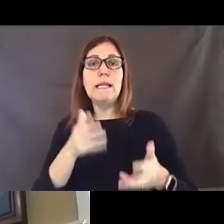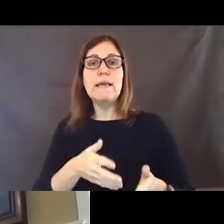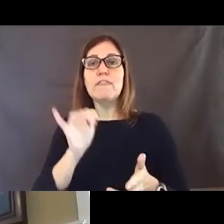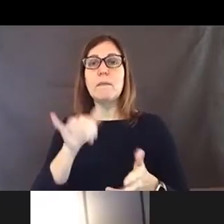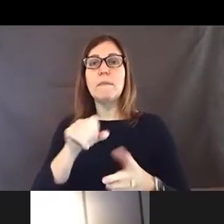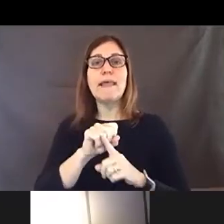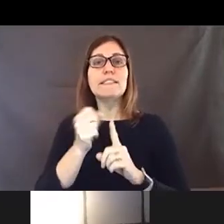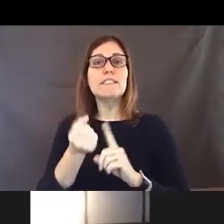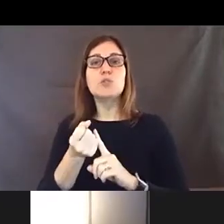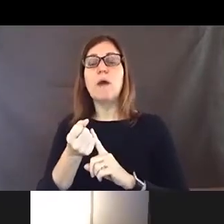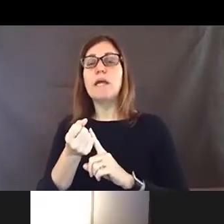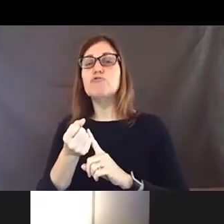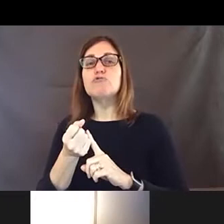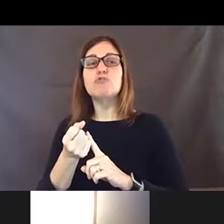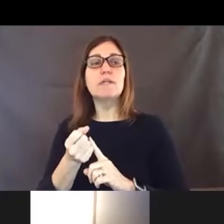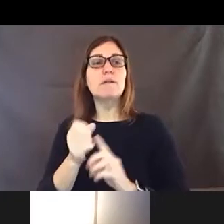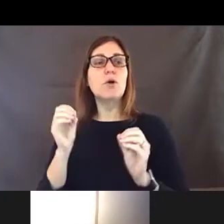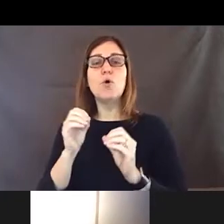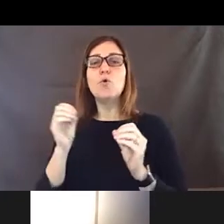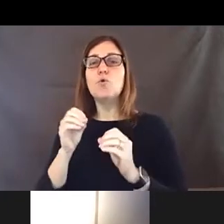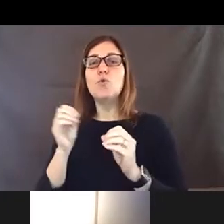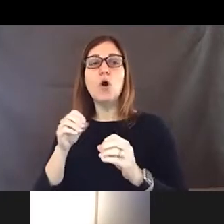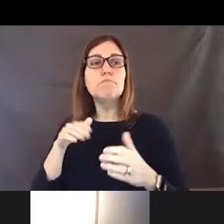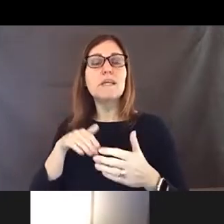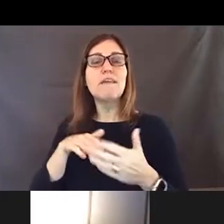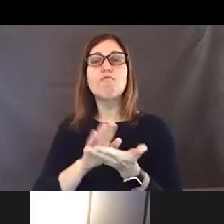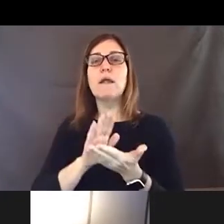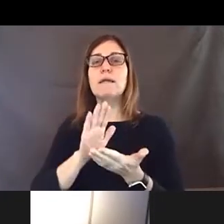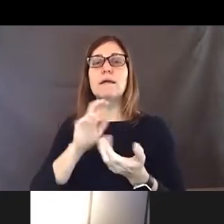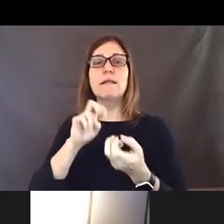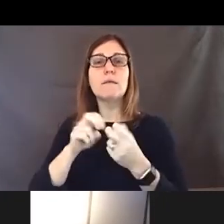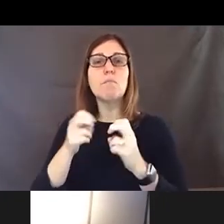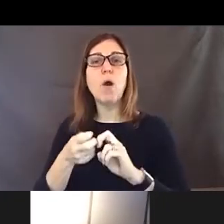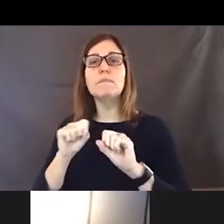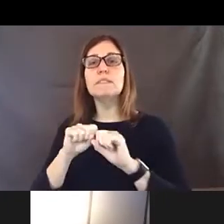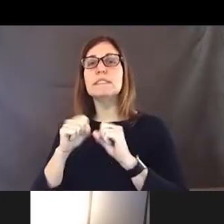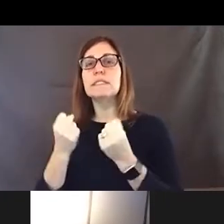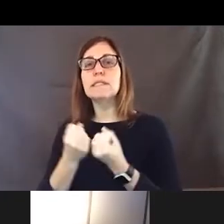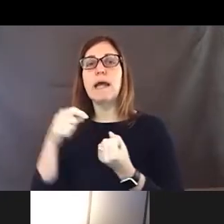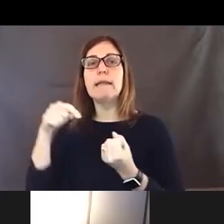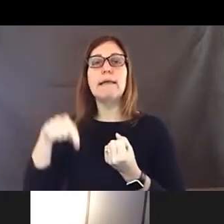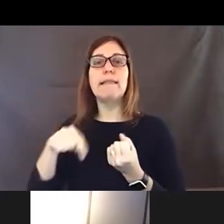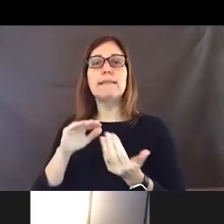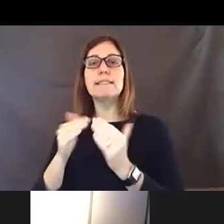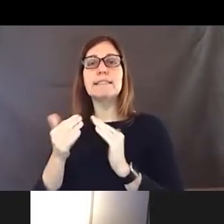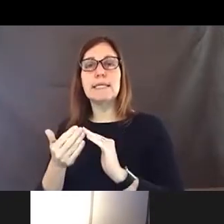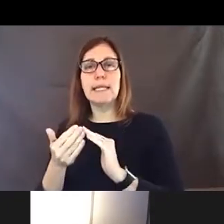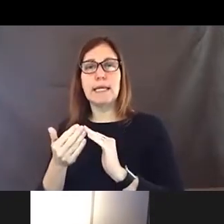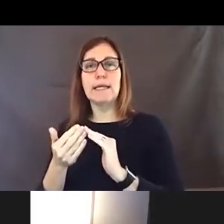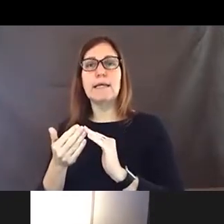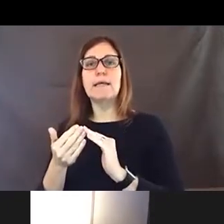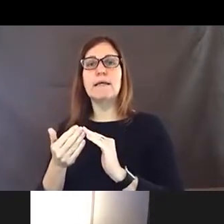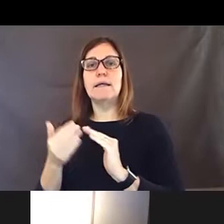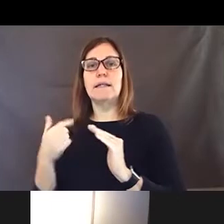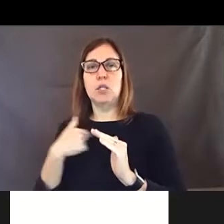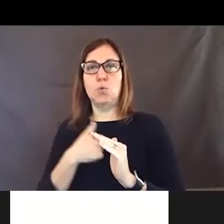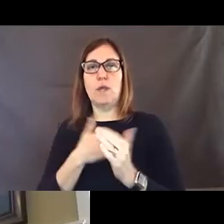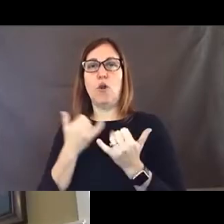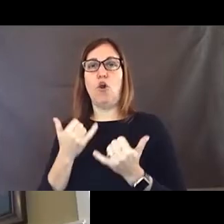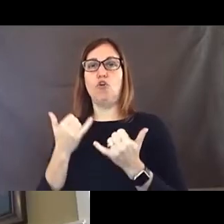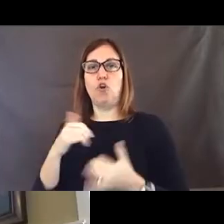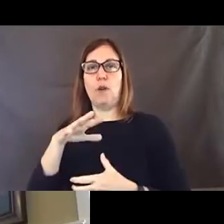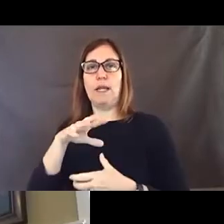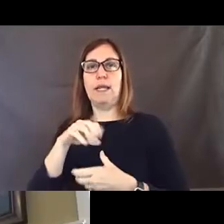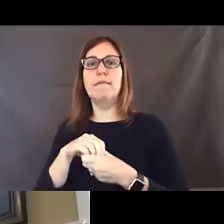woes of their existence in this city that we are currently in would be